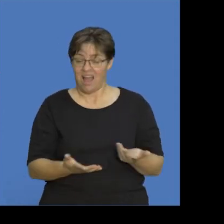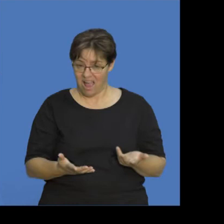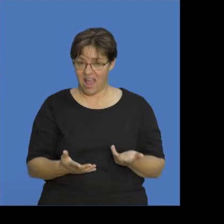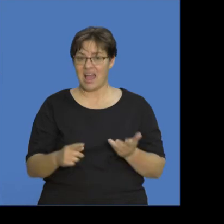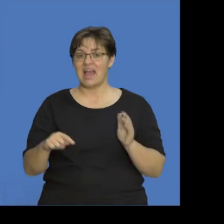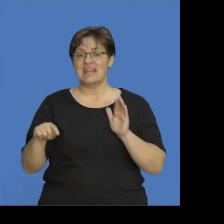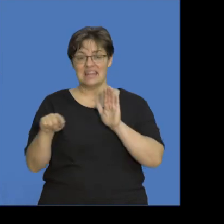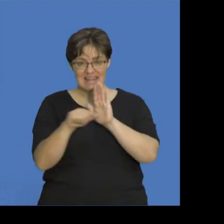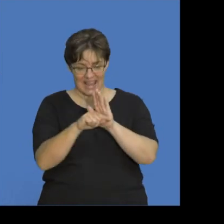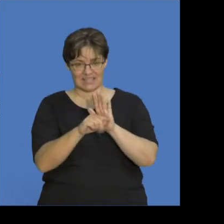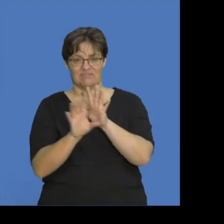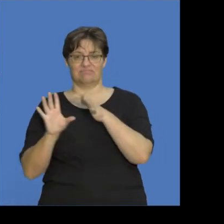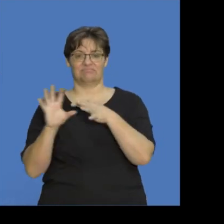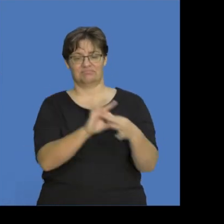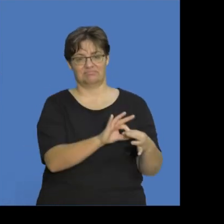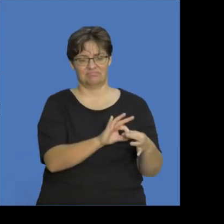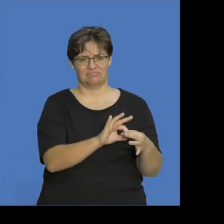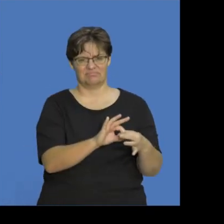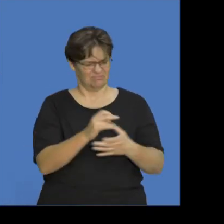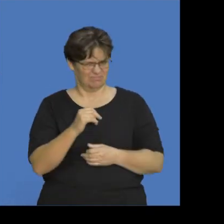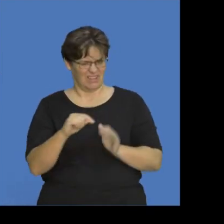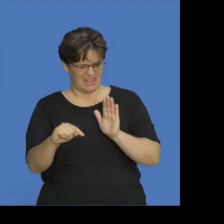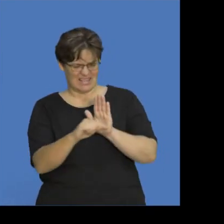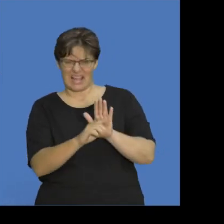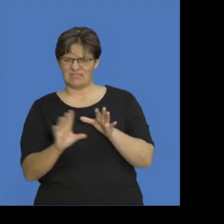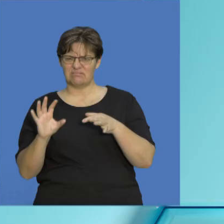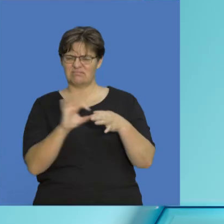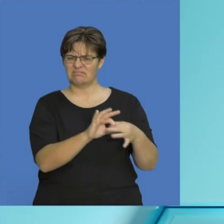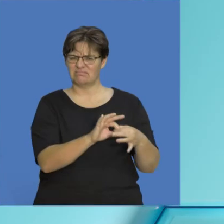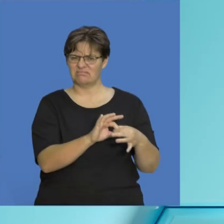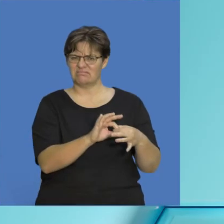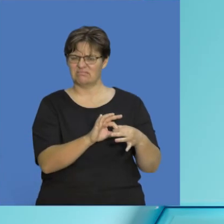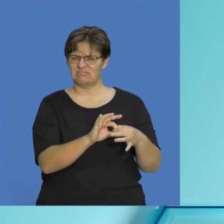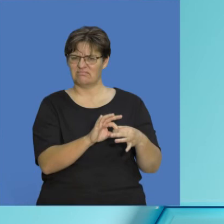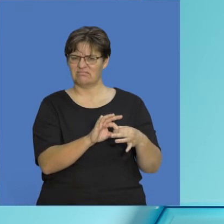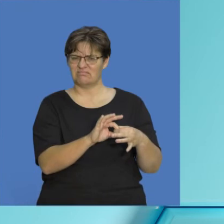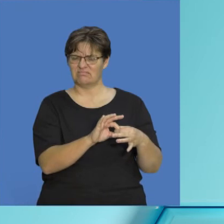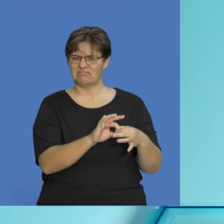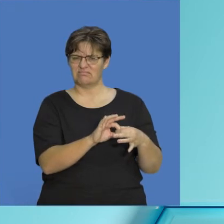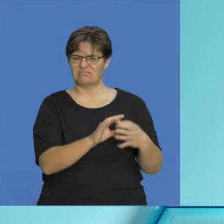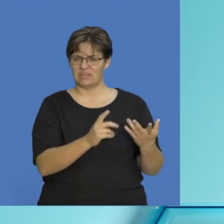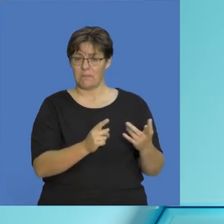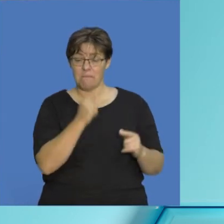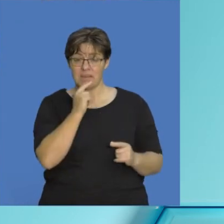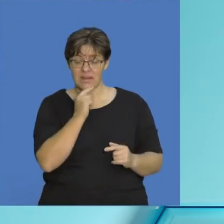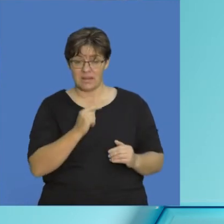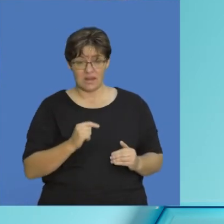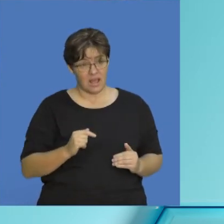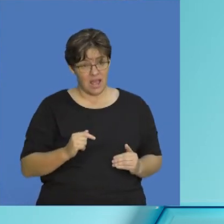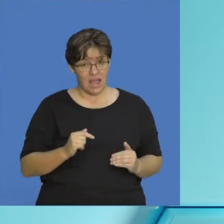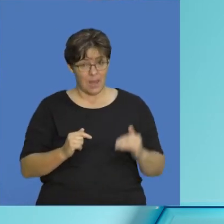it's actually negative correlation. What does it mean if one goes up, the other